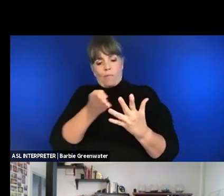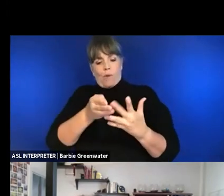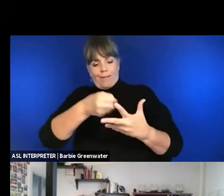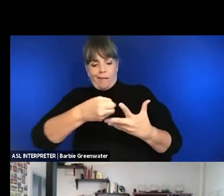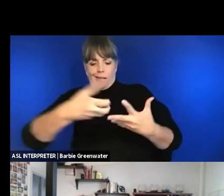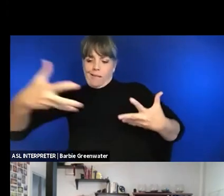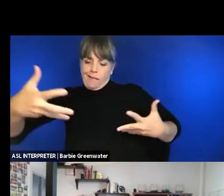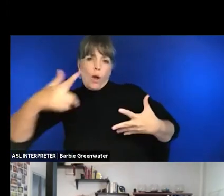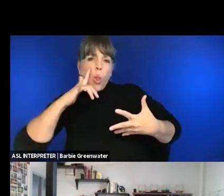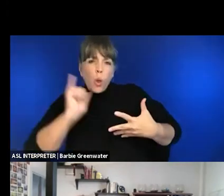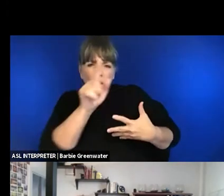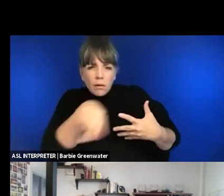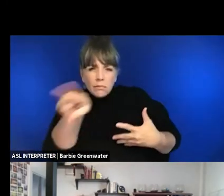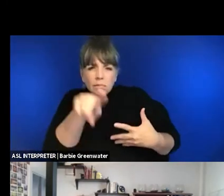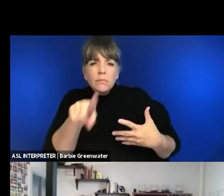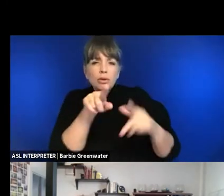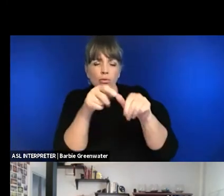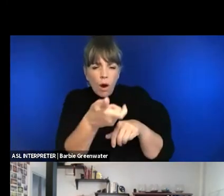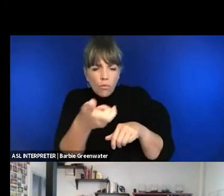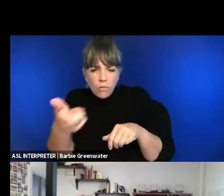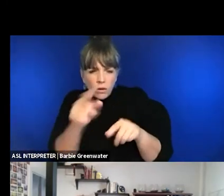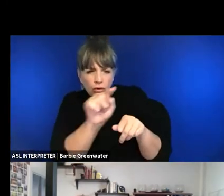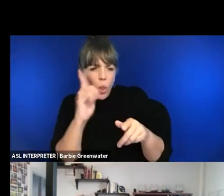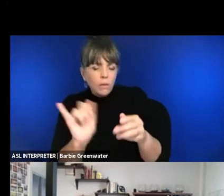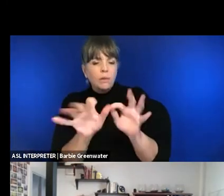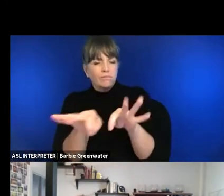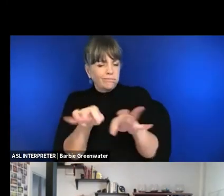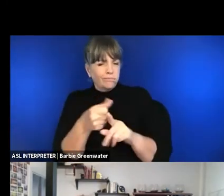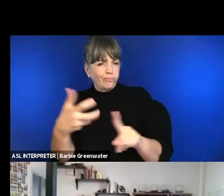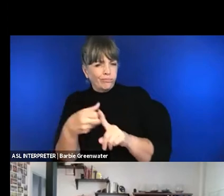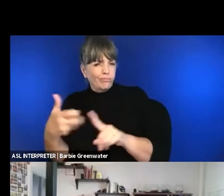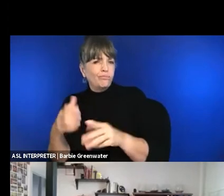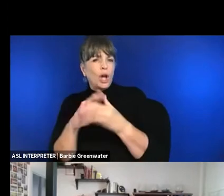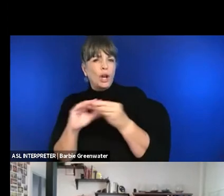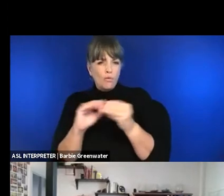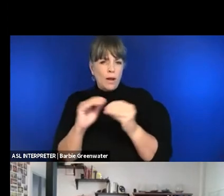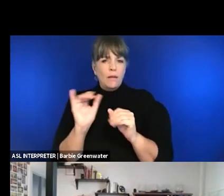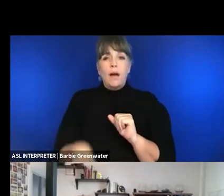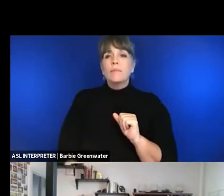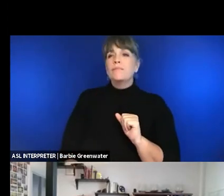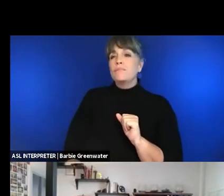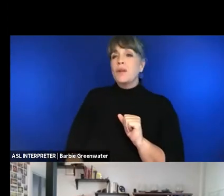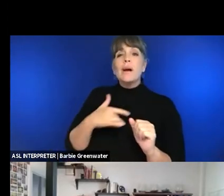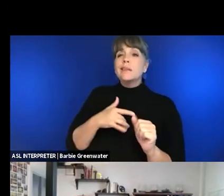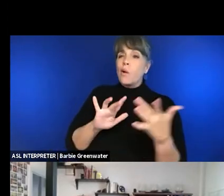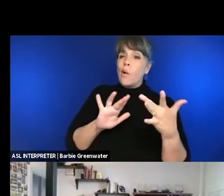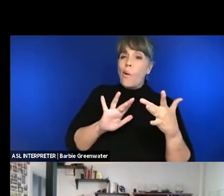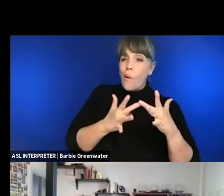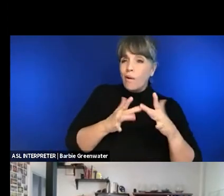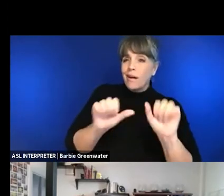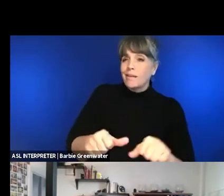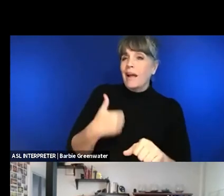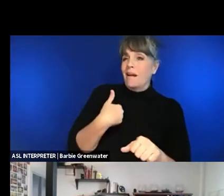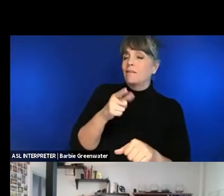that more in the online and the digital space, and mostly for educational content where you can actually pause the video